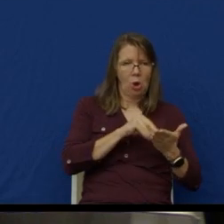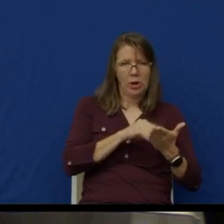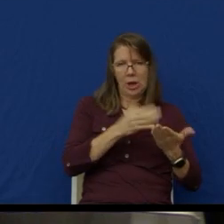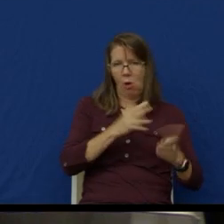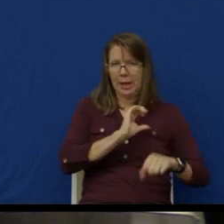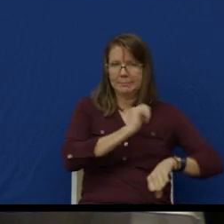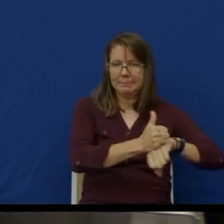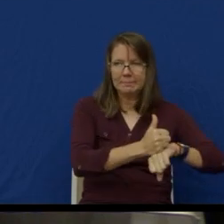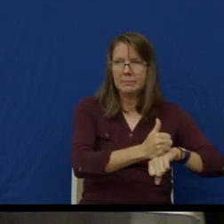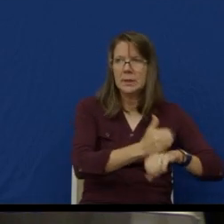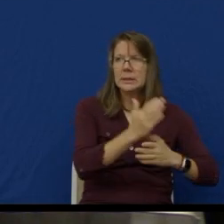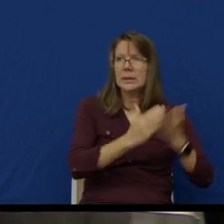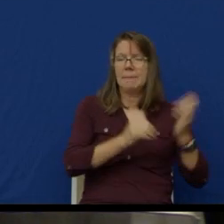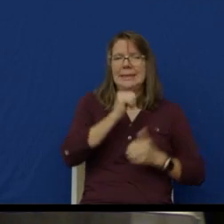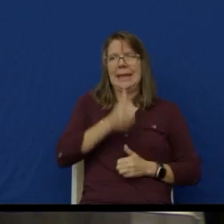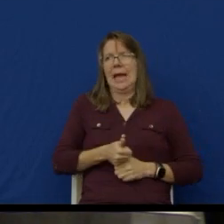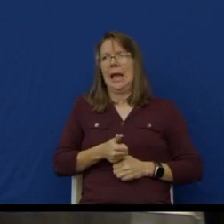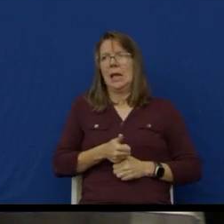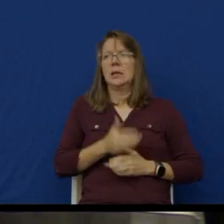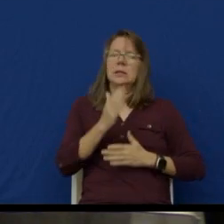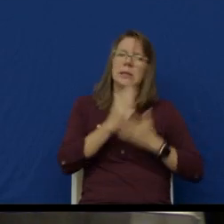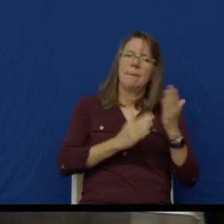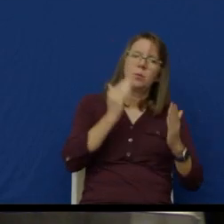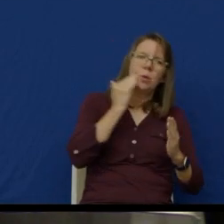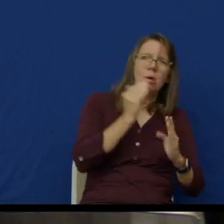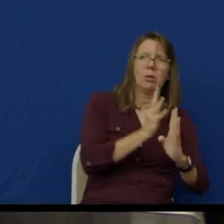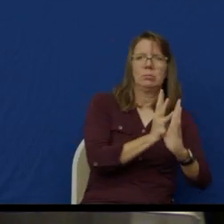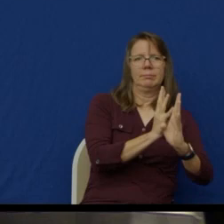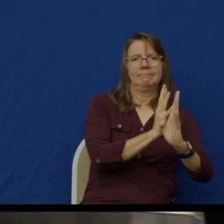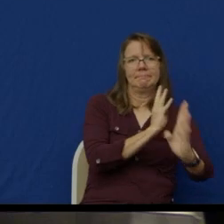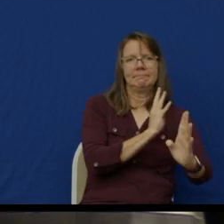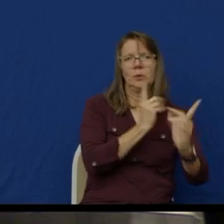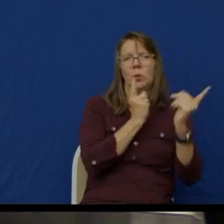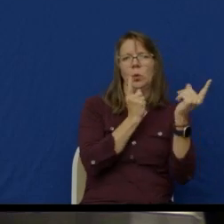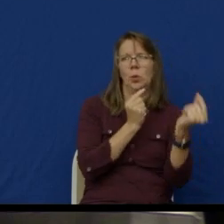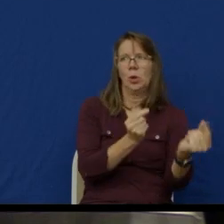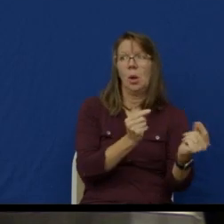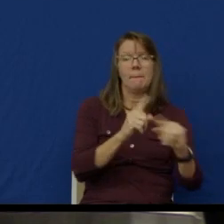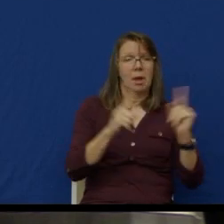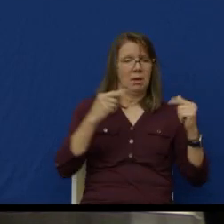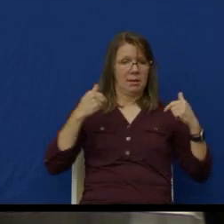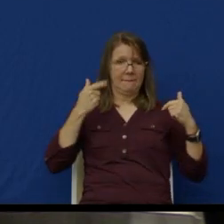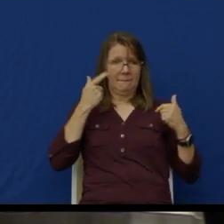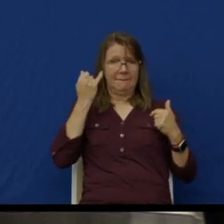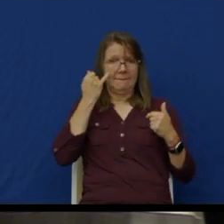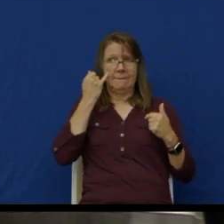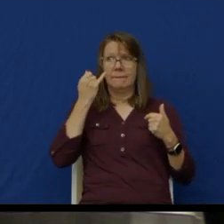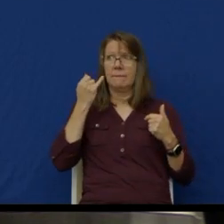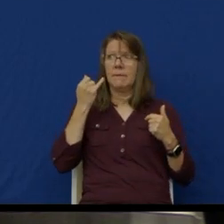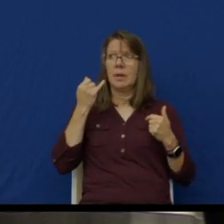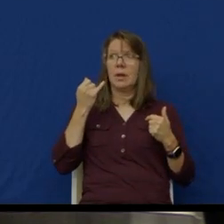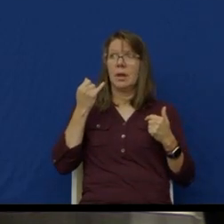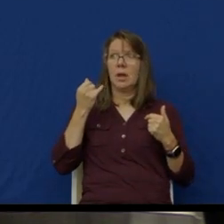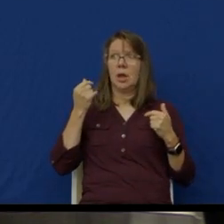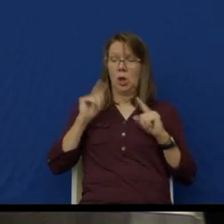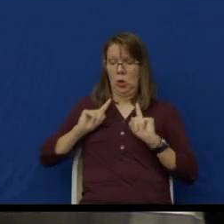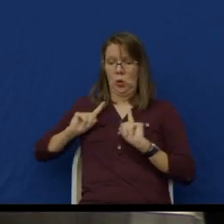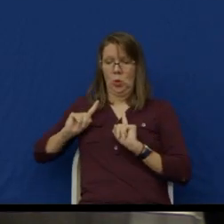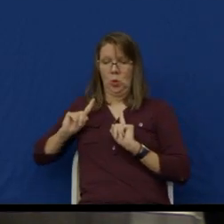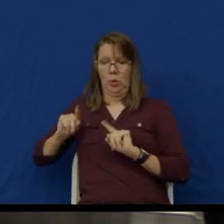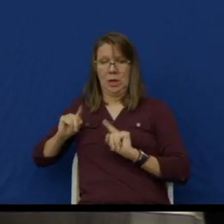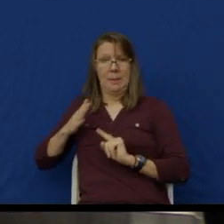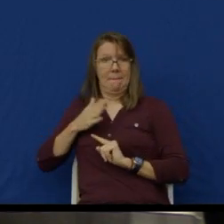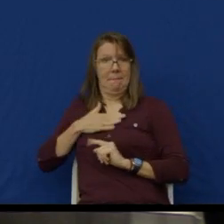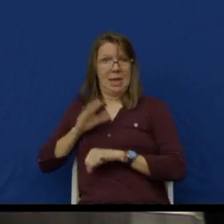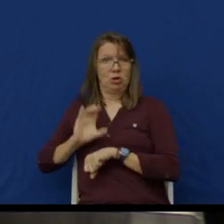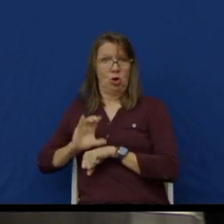you know how to line up and do this as elementary kids. But if I come from, for example, if you went to my church and you just